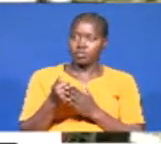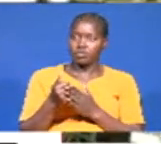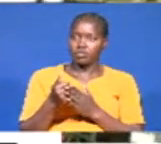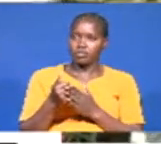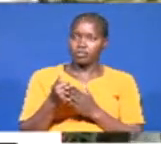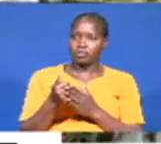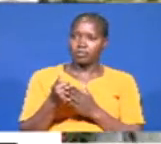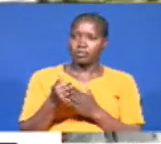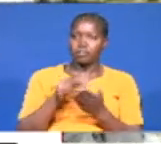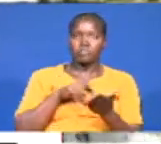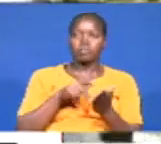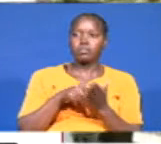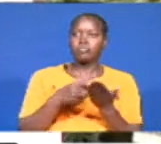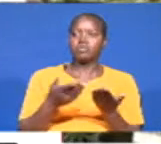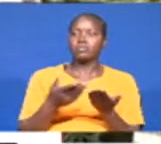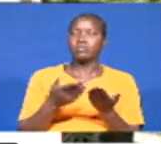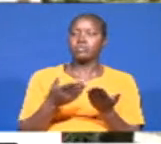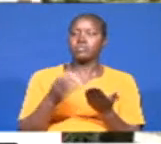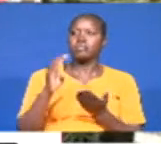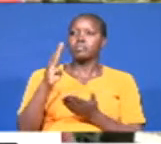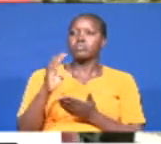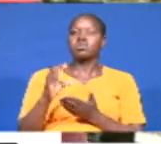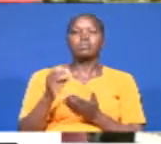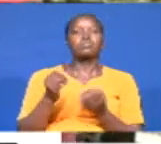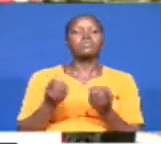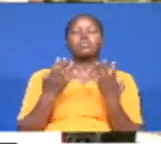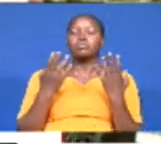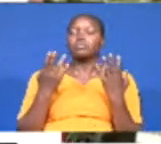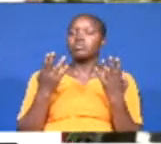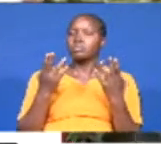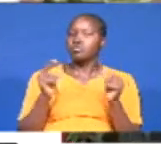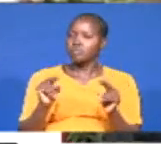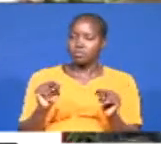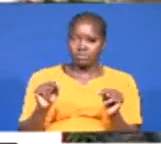cutting out this project. I'm not saying that CBC is an expensive